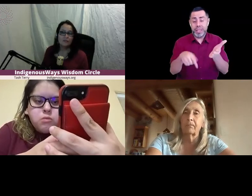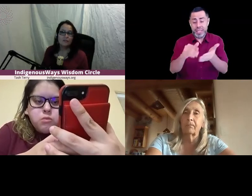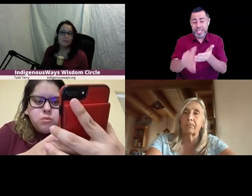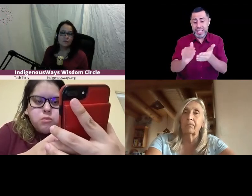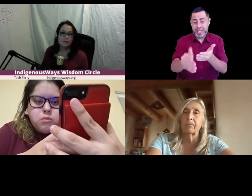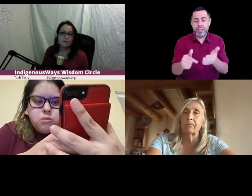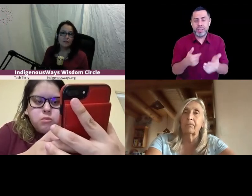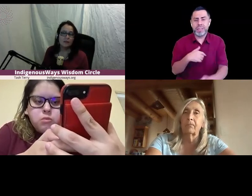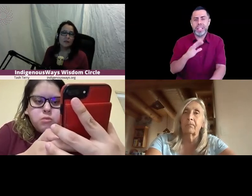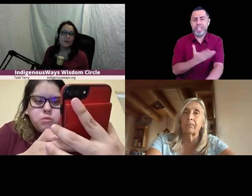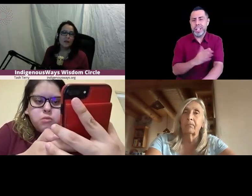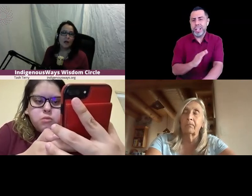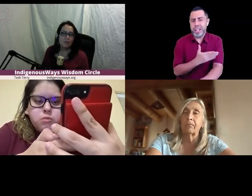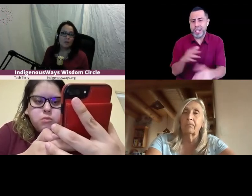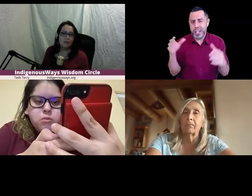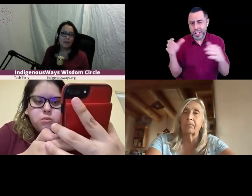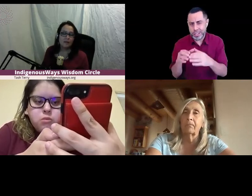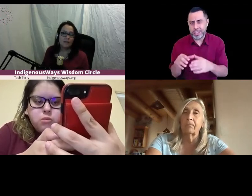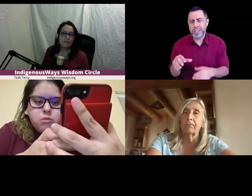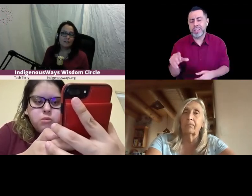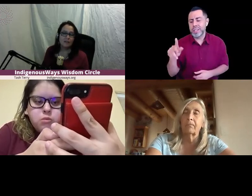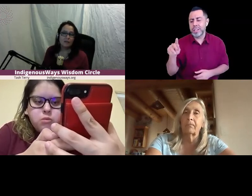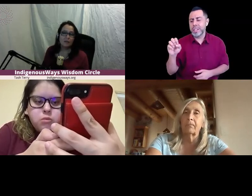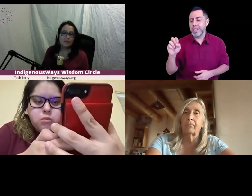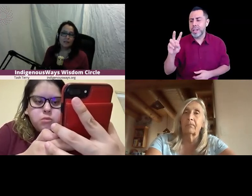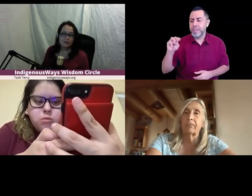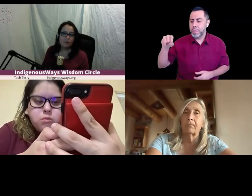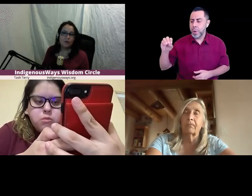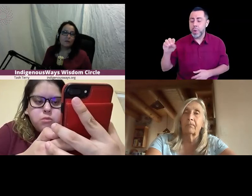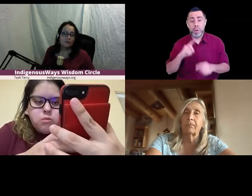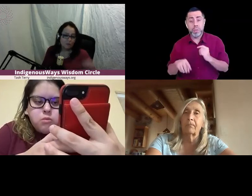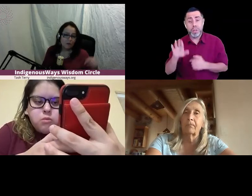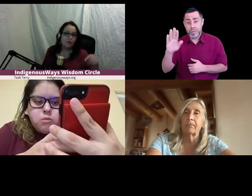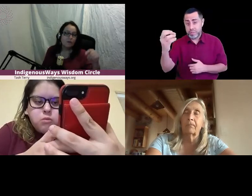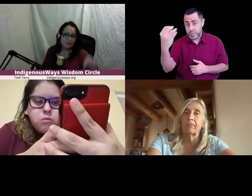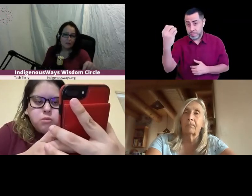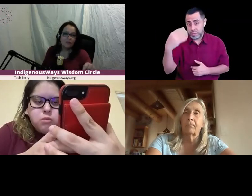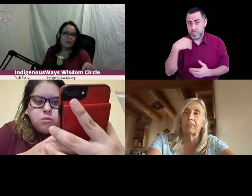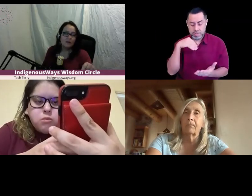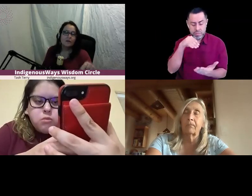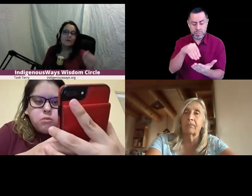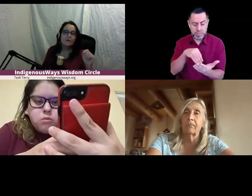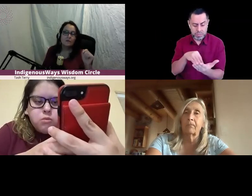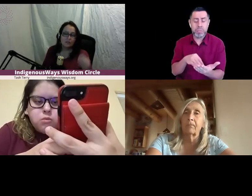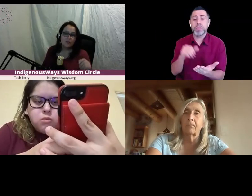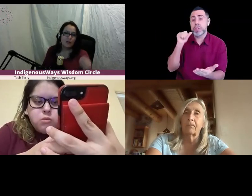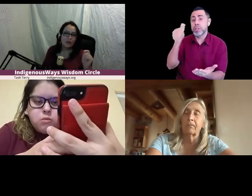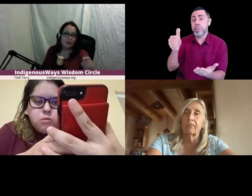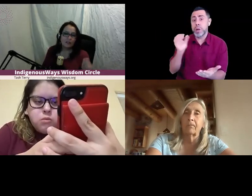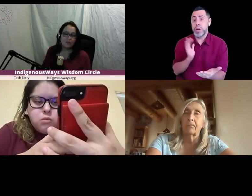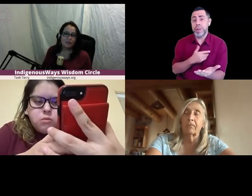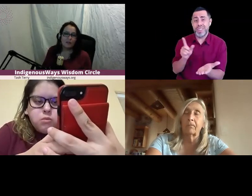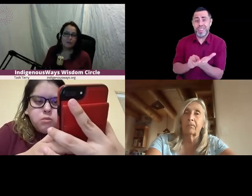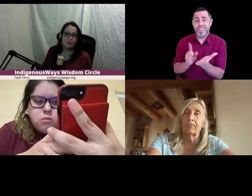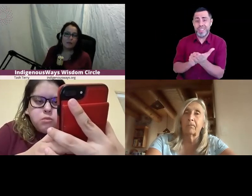concert, so we'll definitely put that on the list, and we'll put that out as well tomorrow in the newsletter, which I